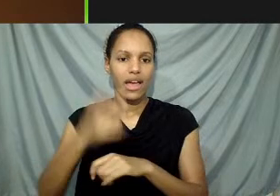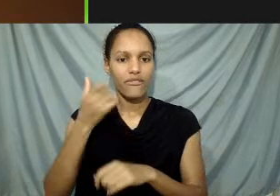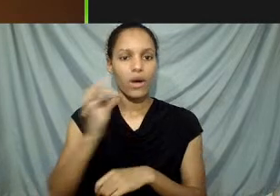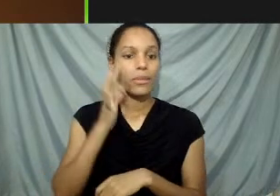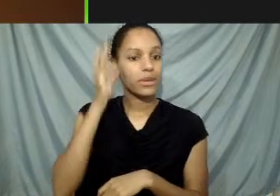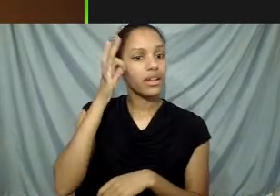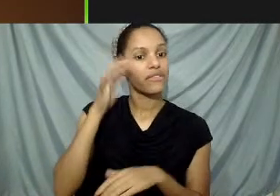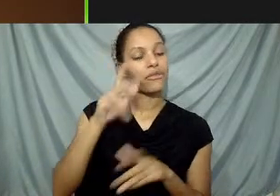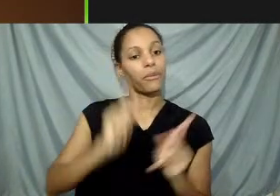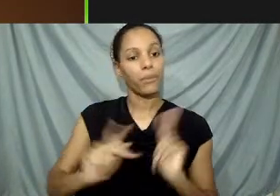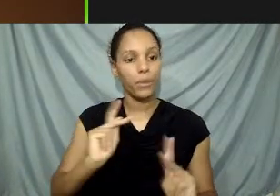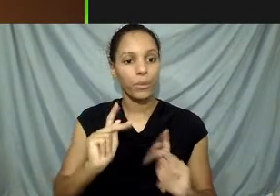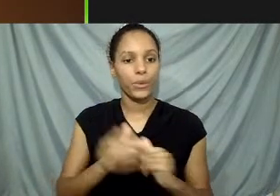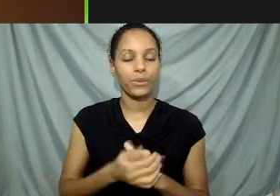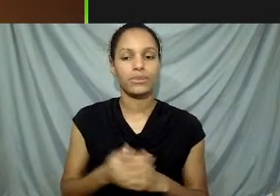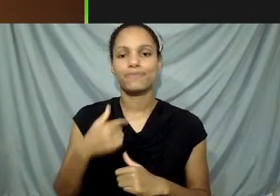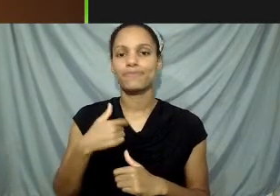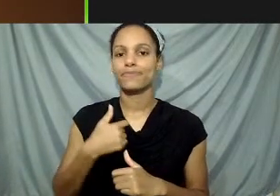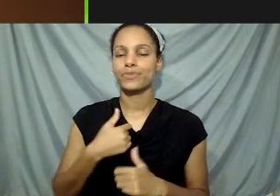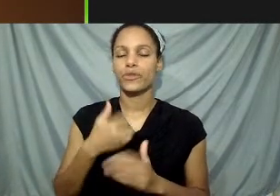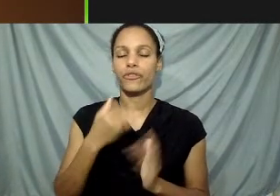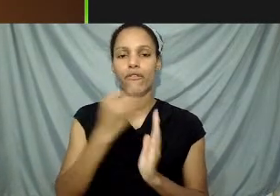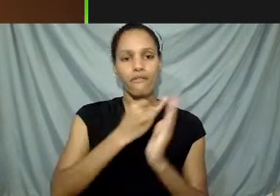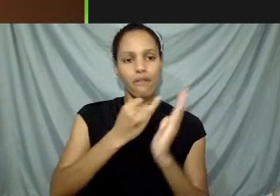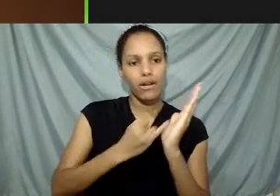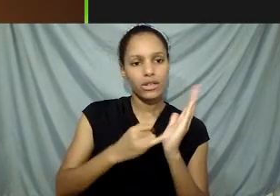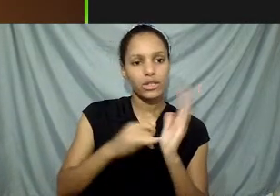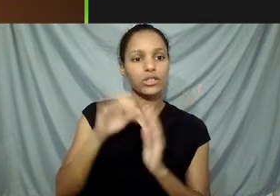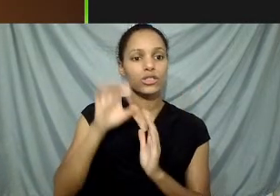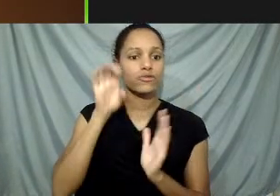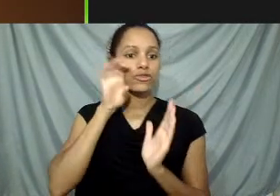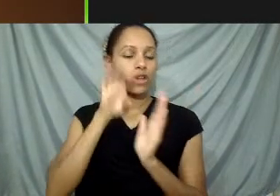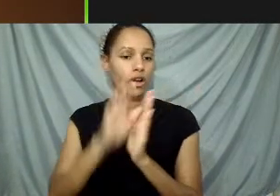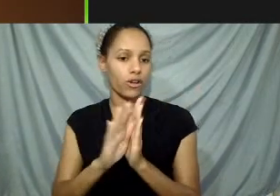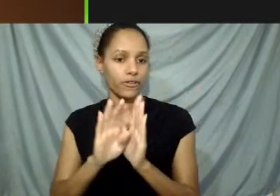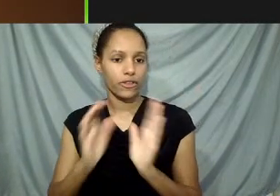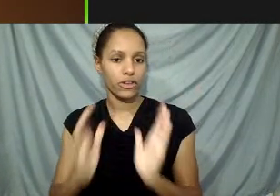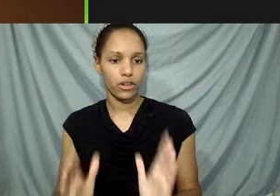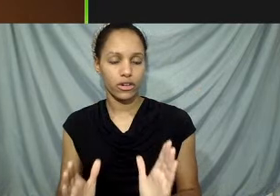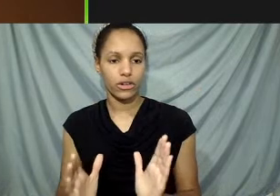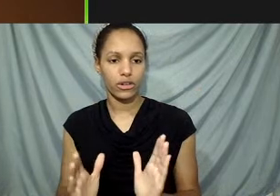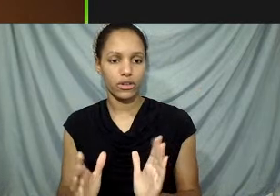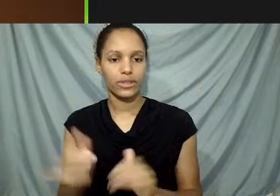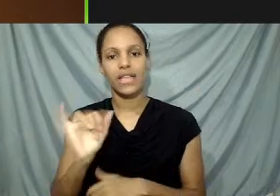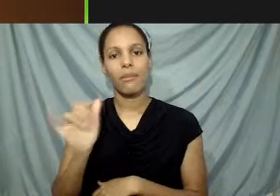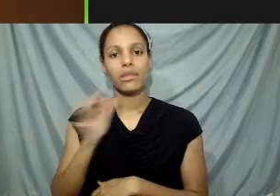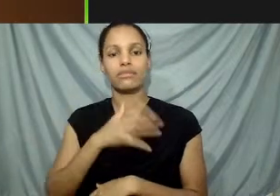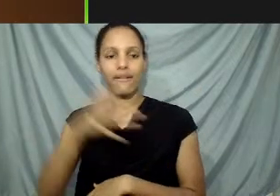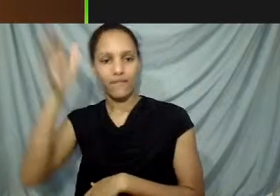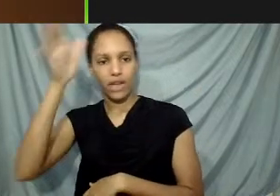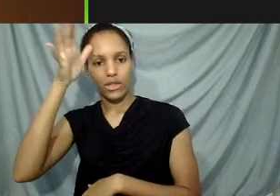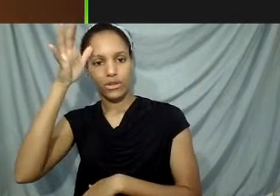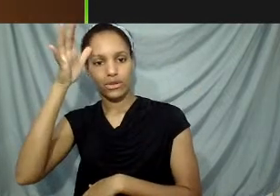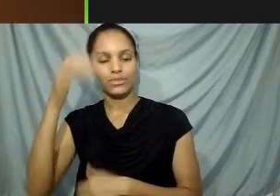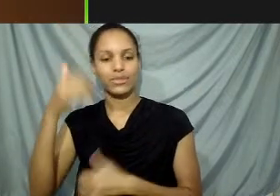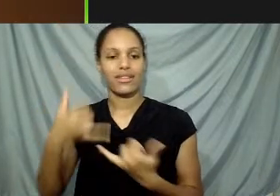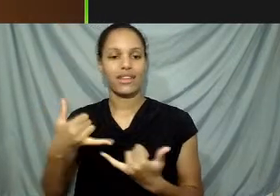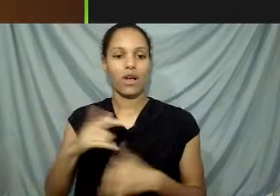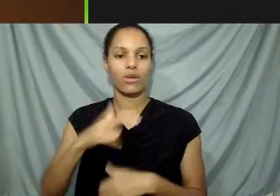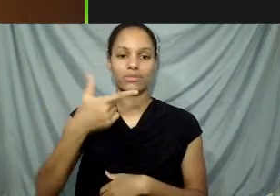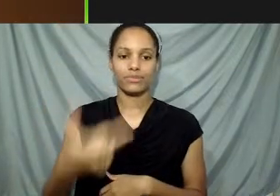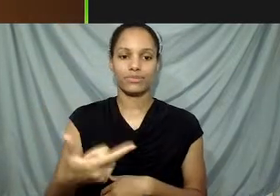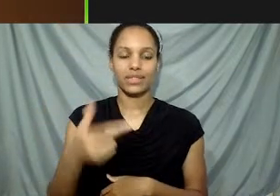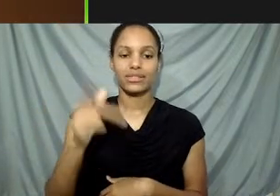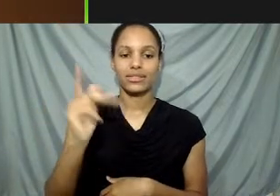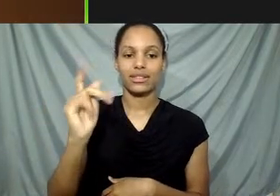I'm an artist and photographer, as my father was. And now I'd like to pass it to Caitlin.